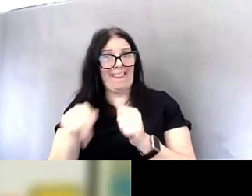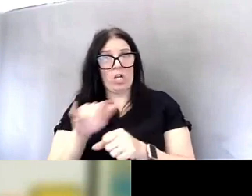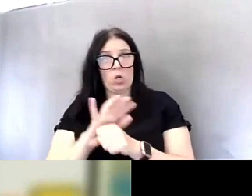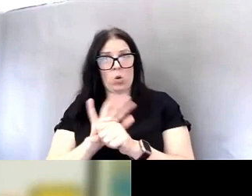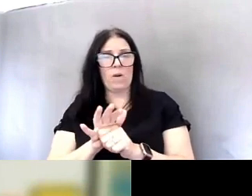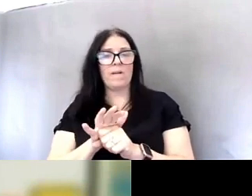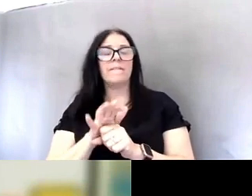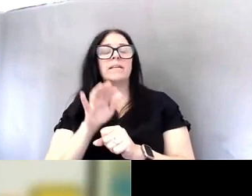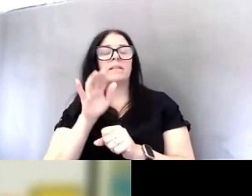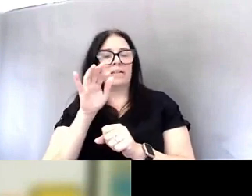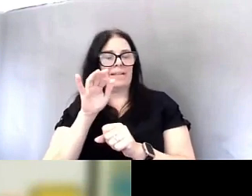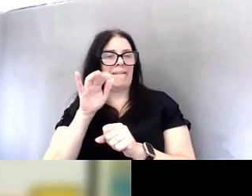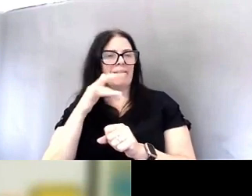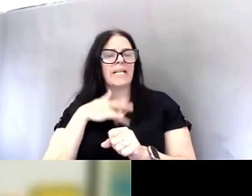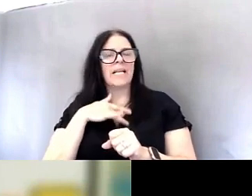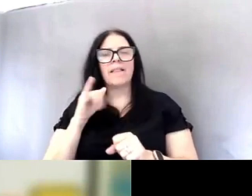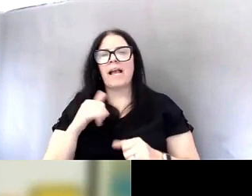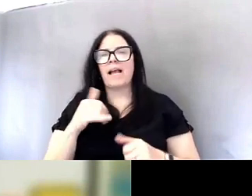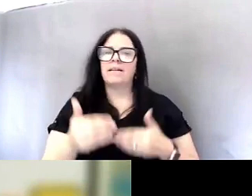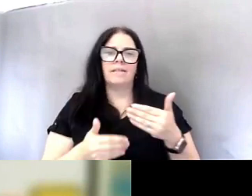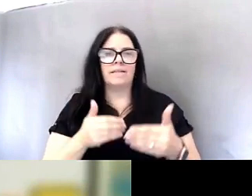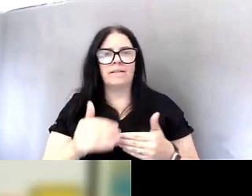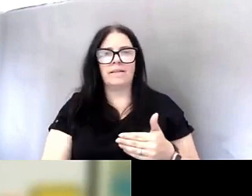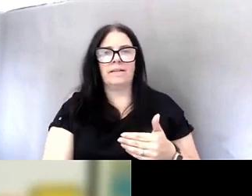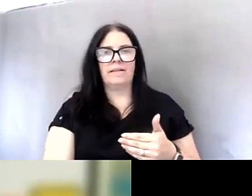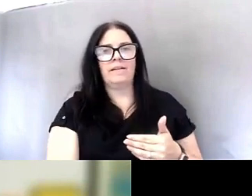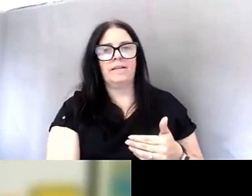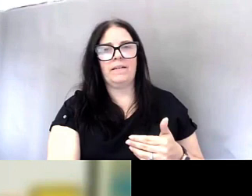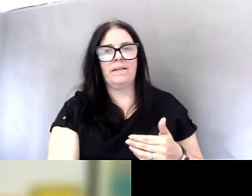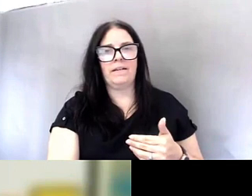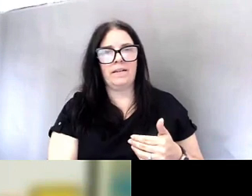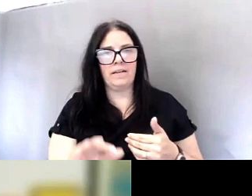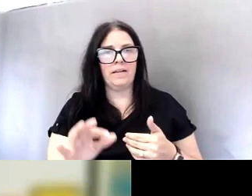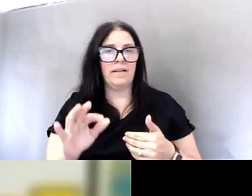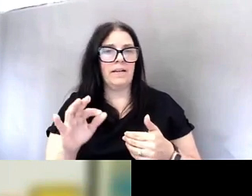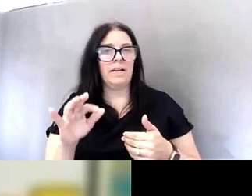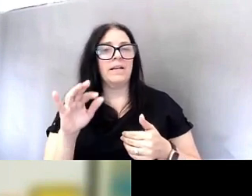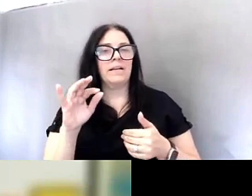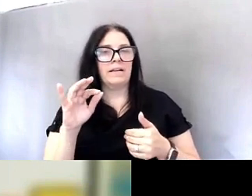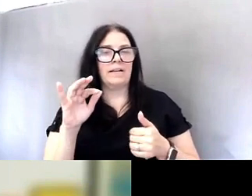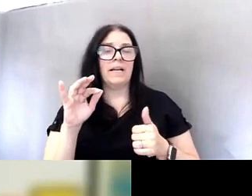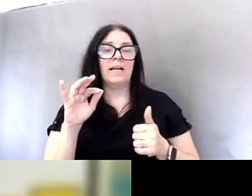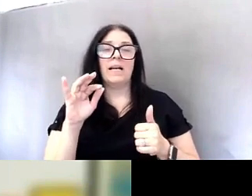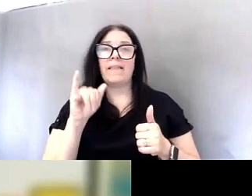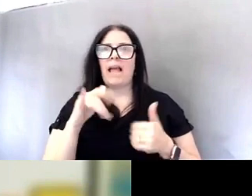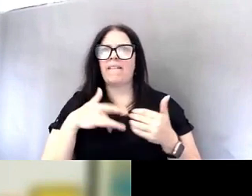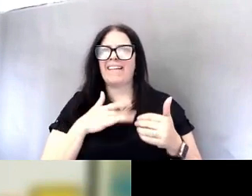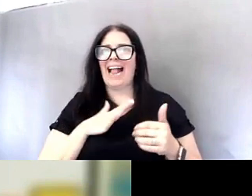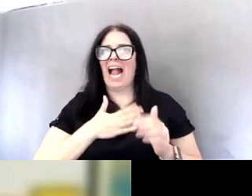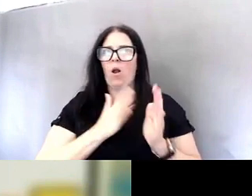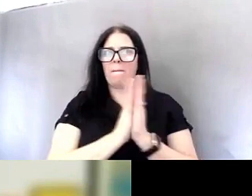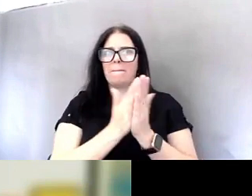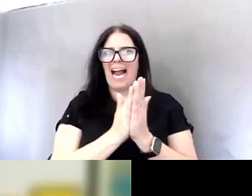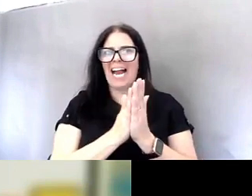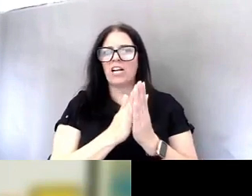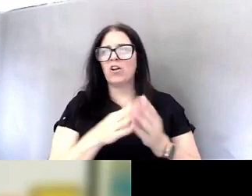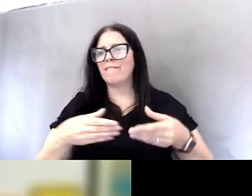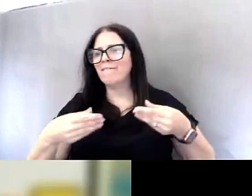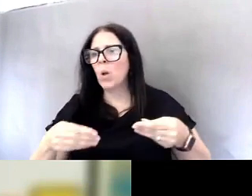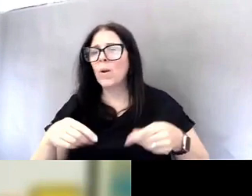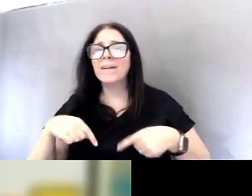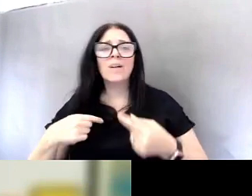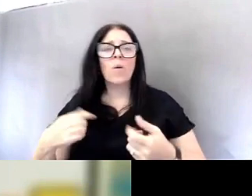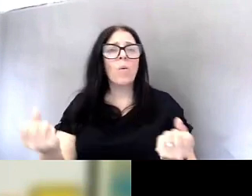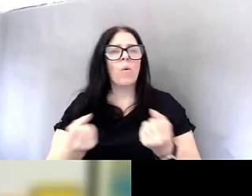that bookshelf, your binders, your folders weren't going to be as useful. And the big one, of course,